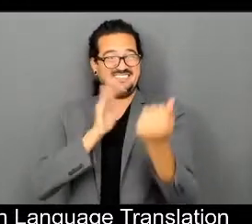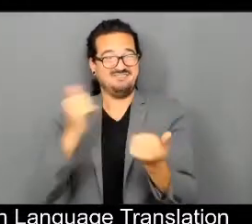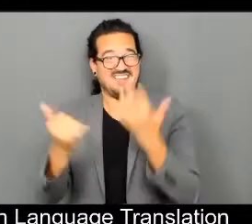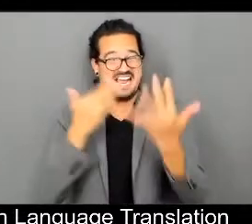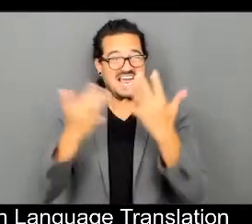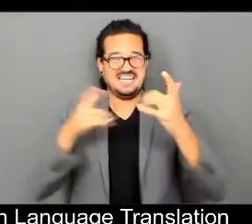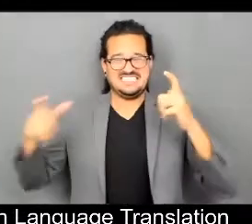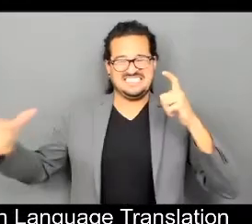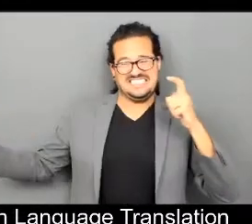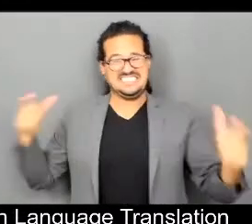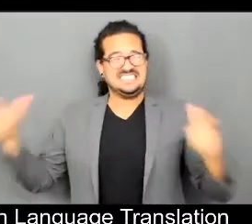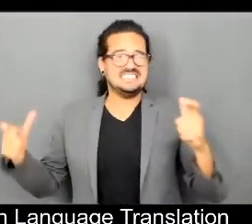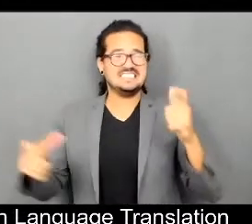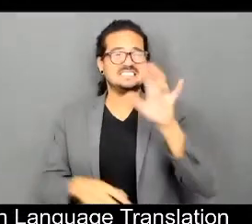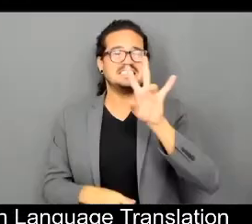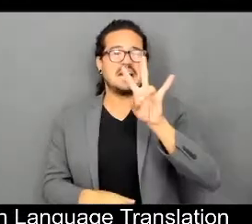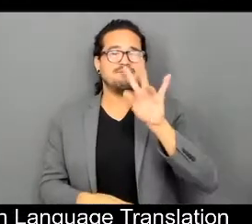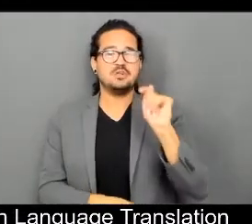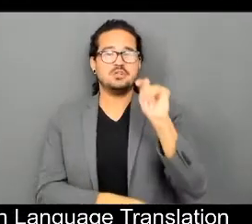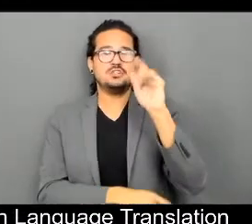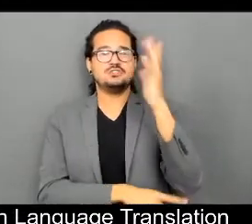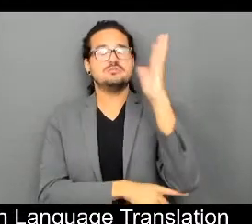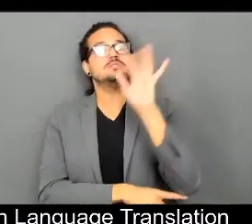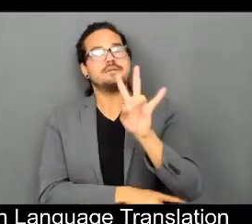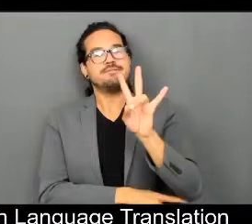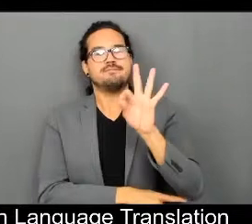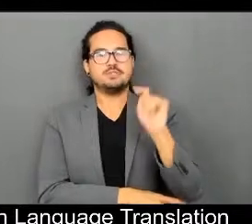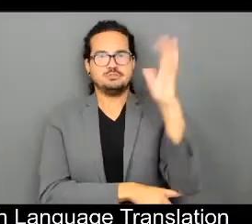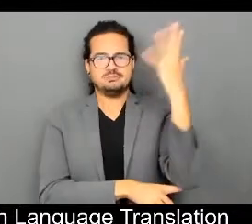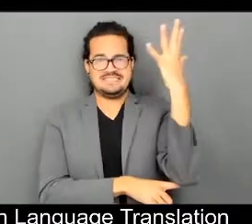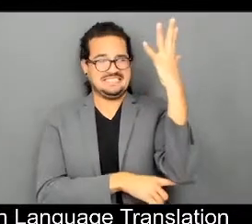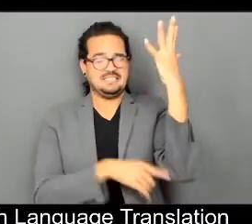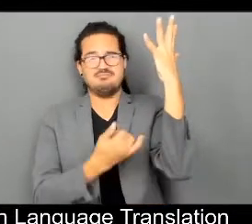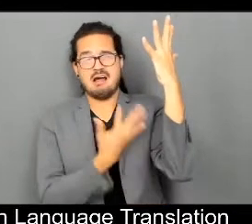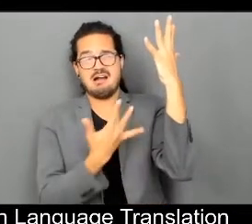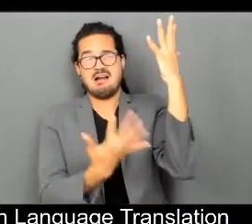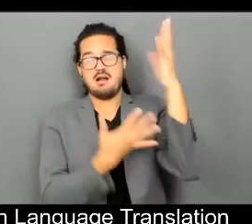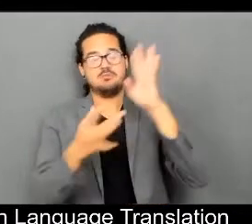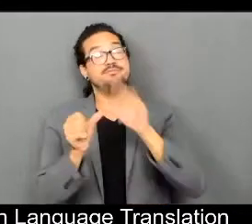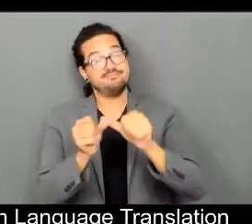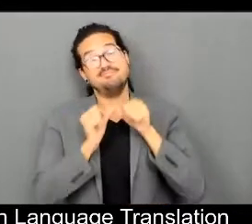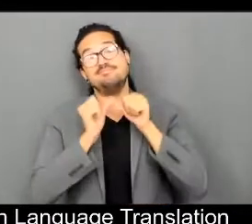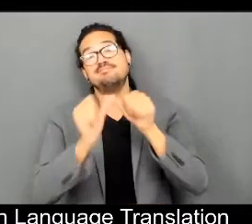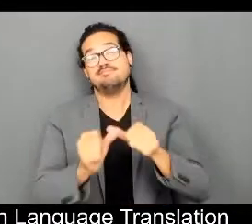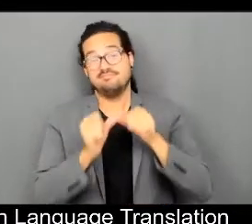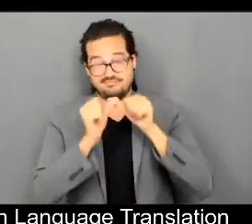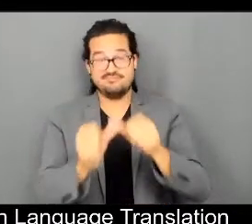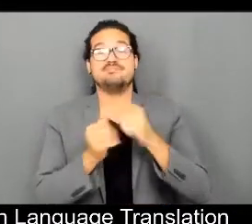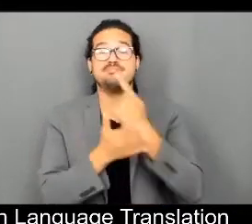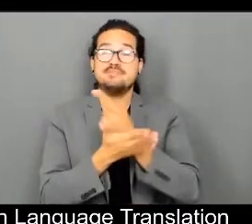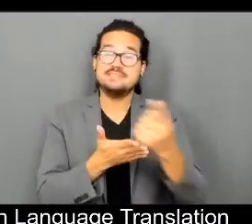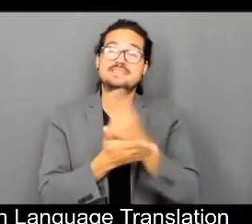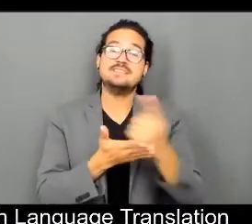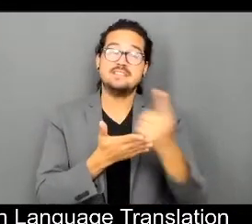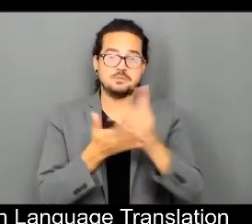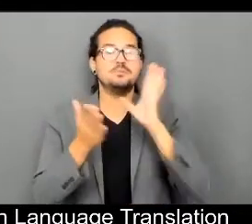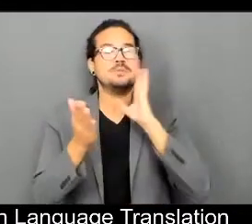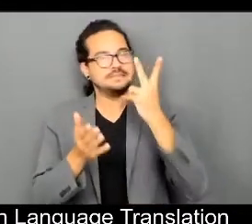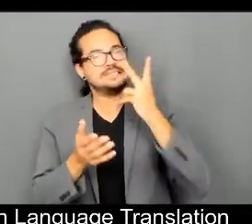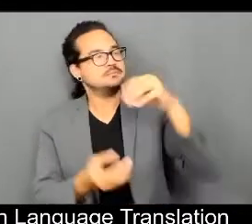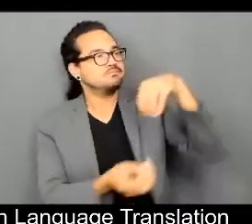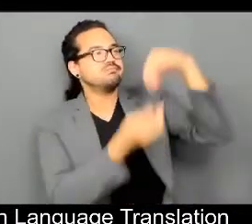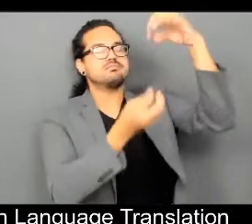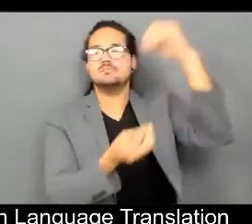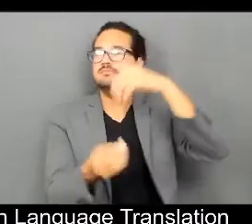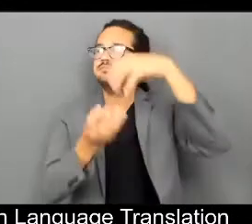gonna want to burn, and they're going to show that smoke, and it will be there for a little bit. So we have plenty of folks on the line and to